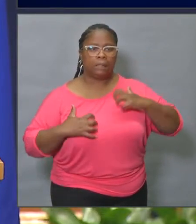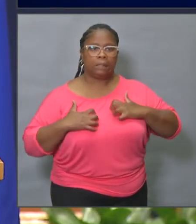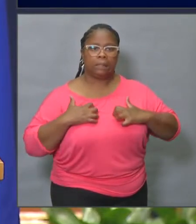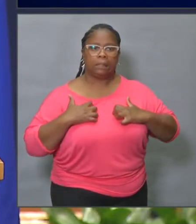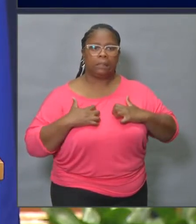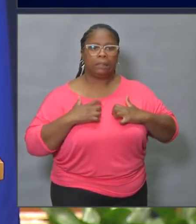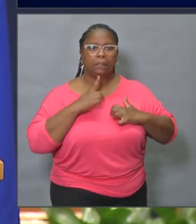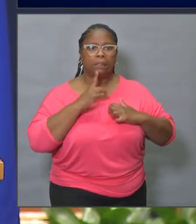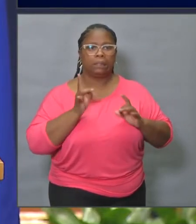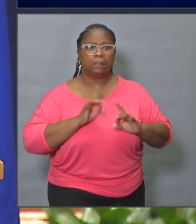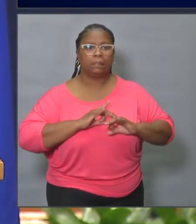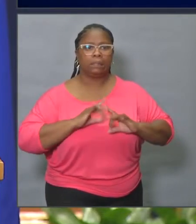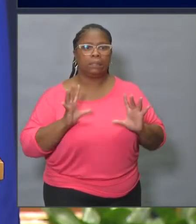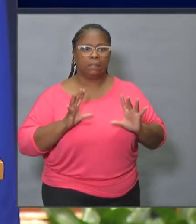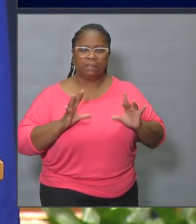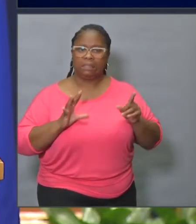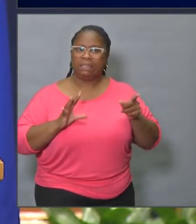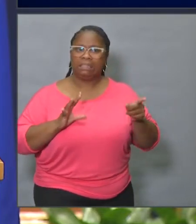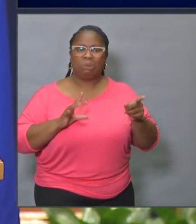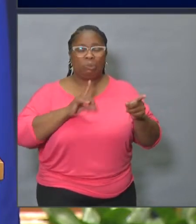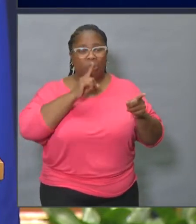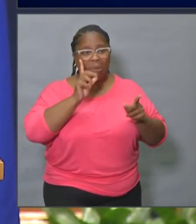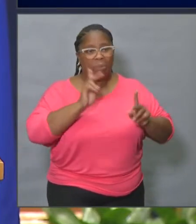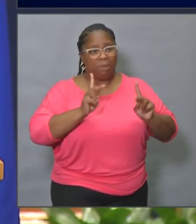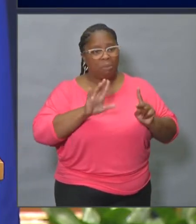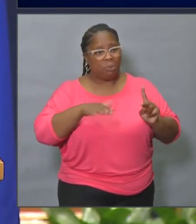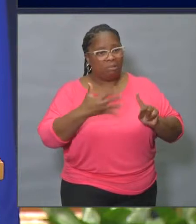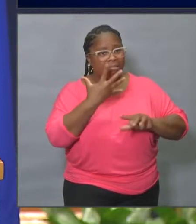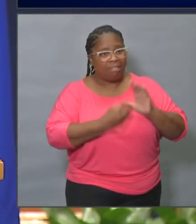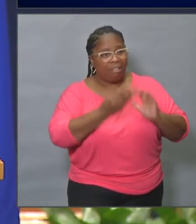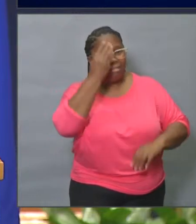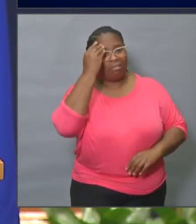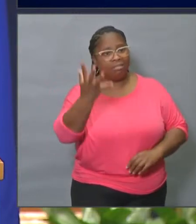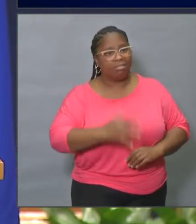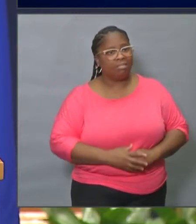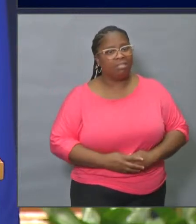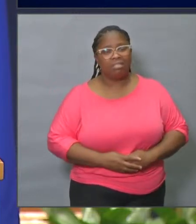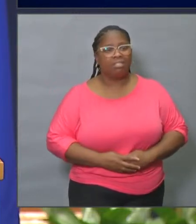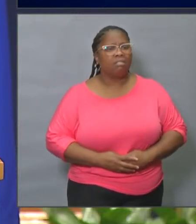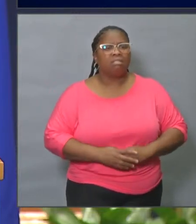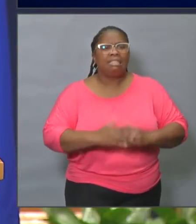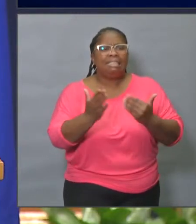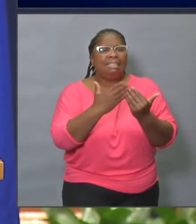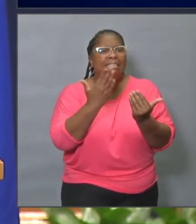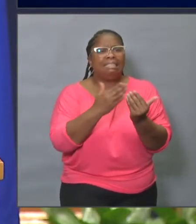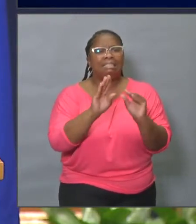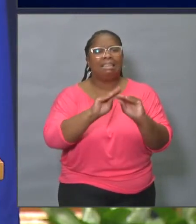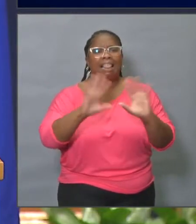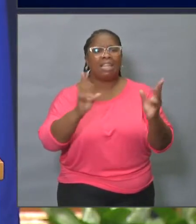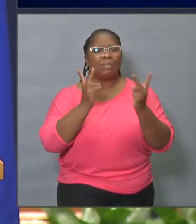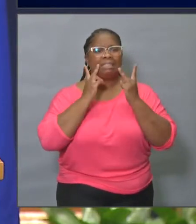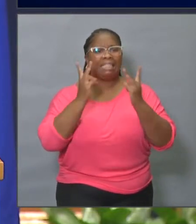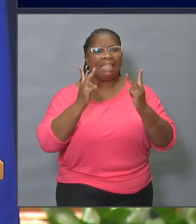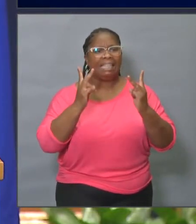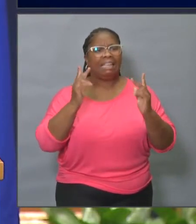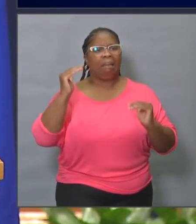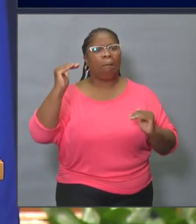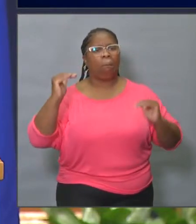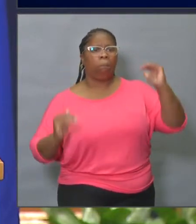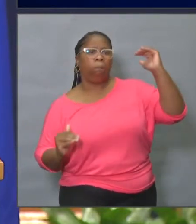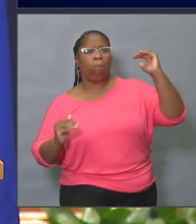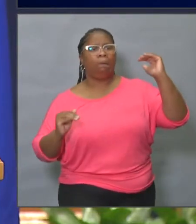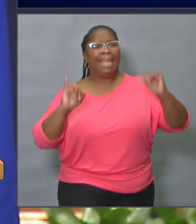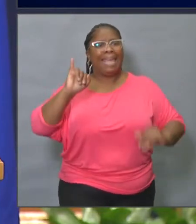real people whose lives have been lost. They also starkly show how inequities have a life and